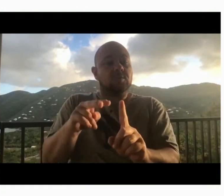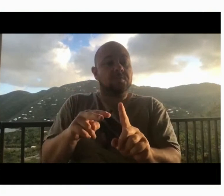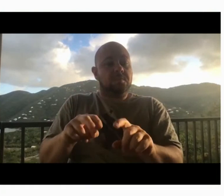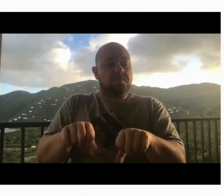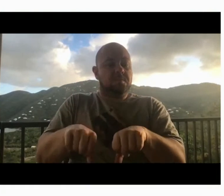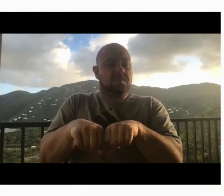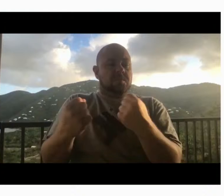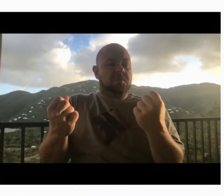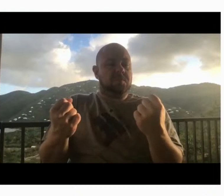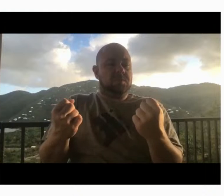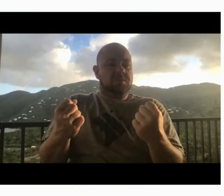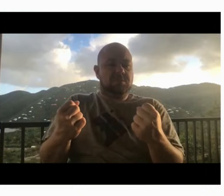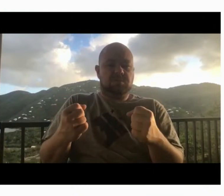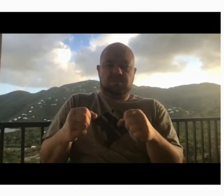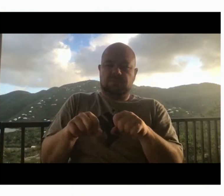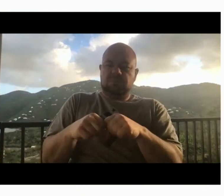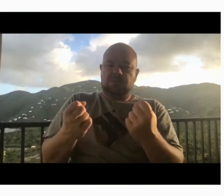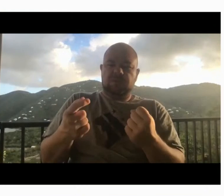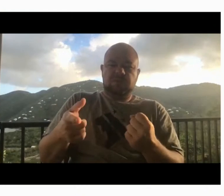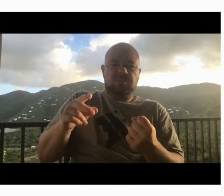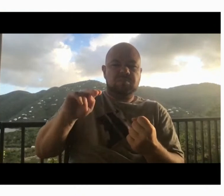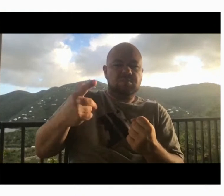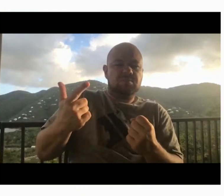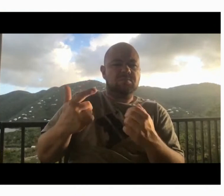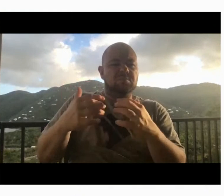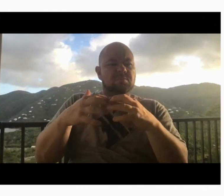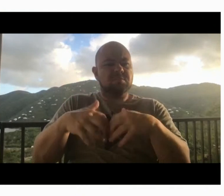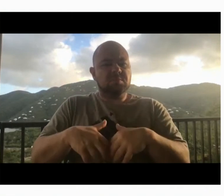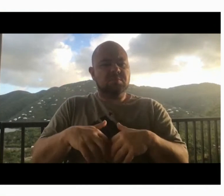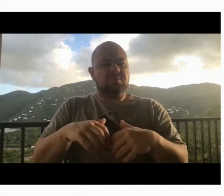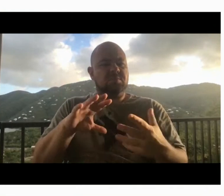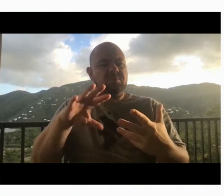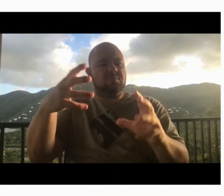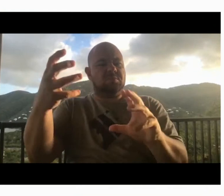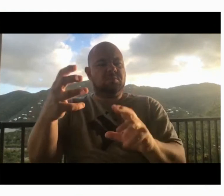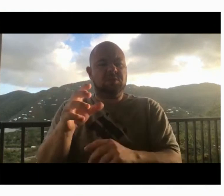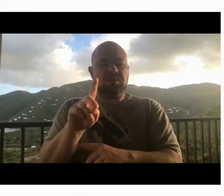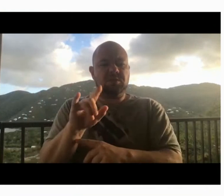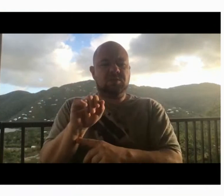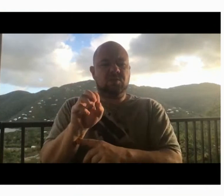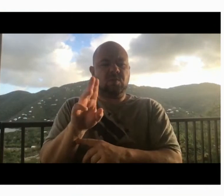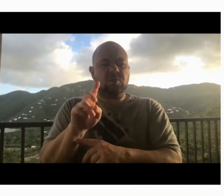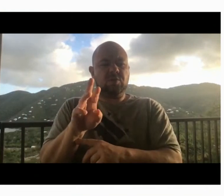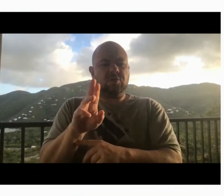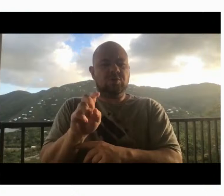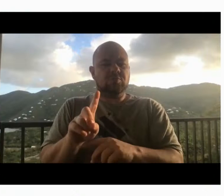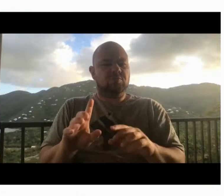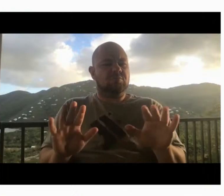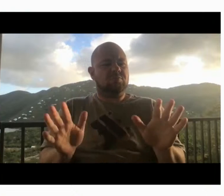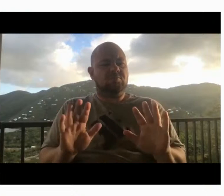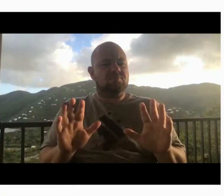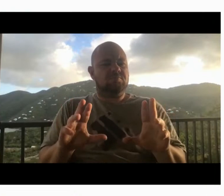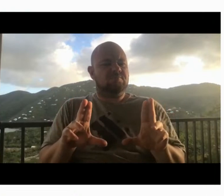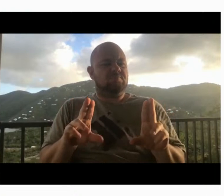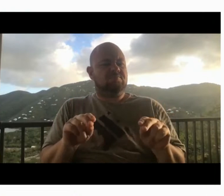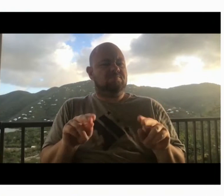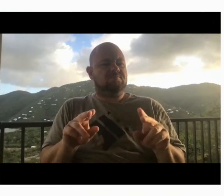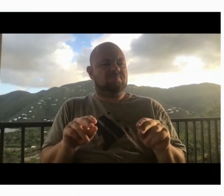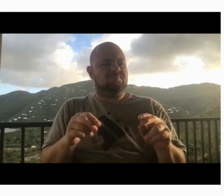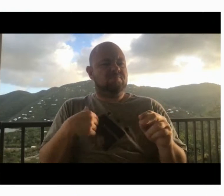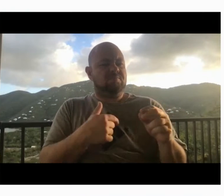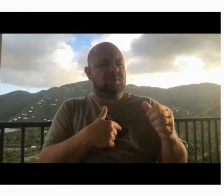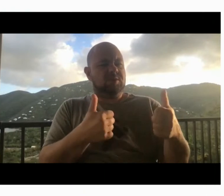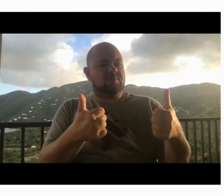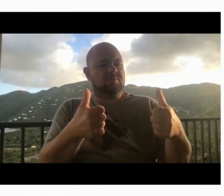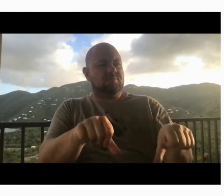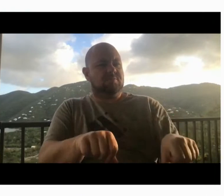that when we see something and we say something is broken or no good, or a language is disordered, we are the problem.